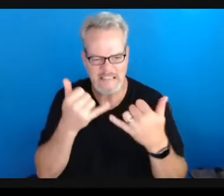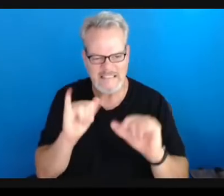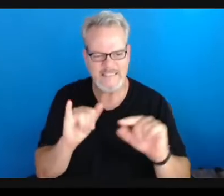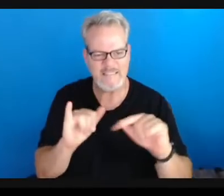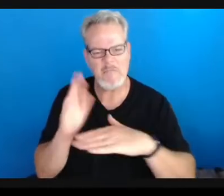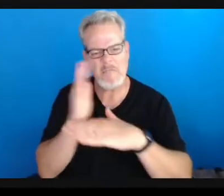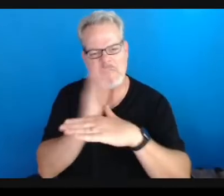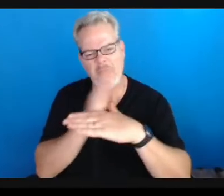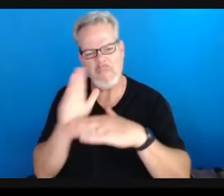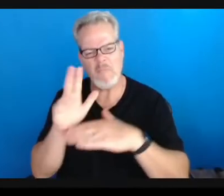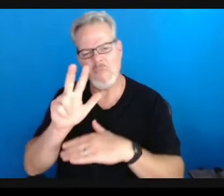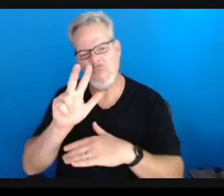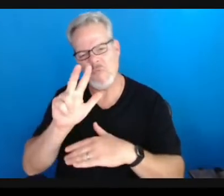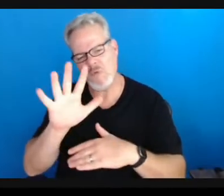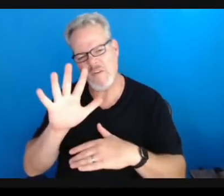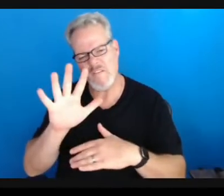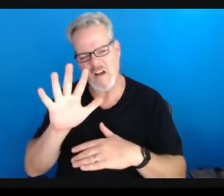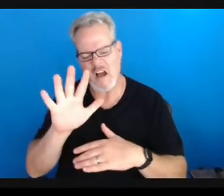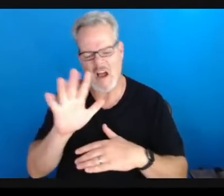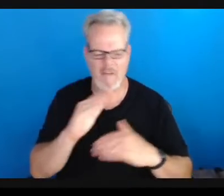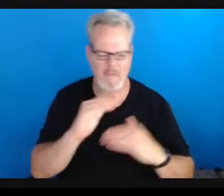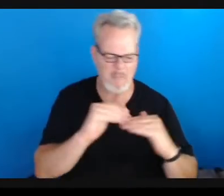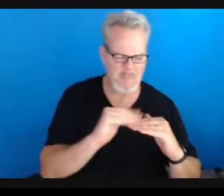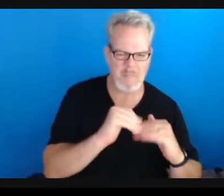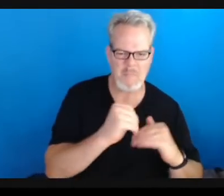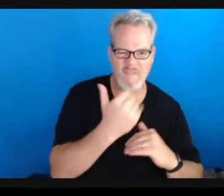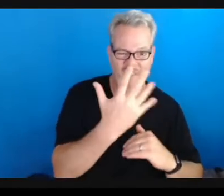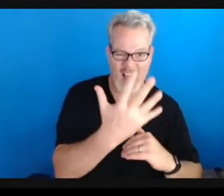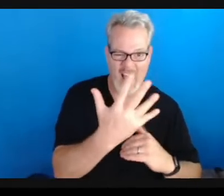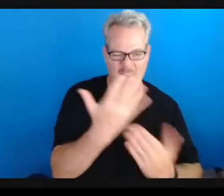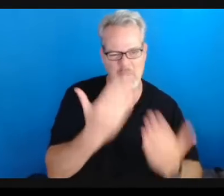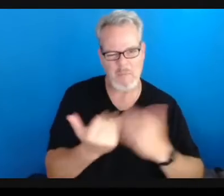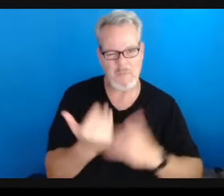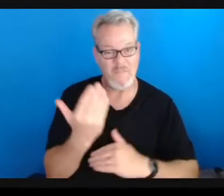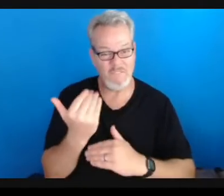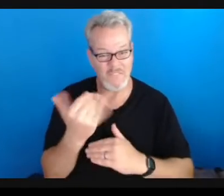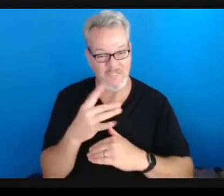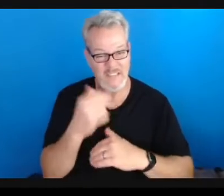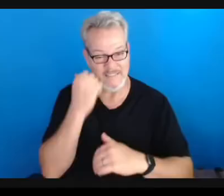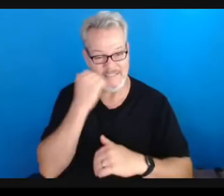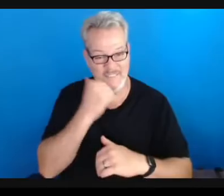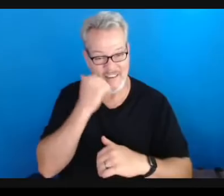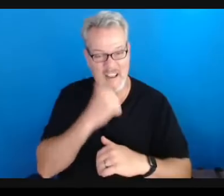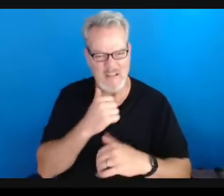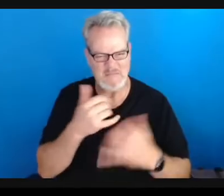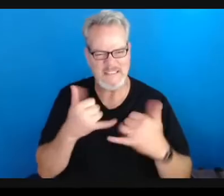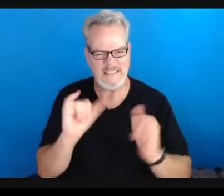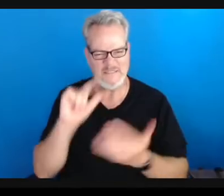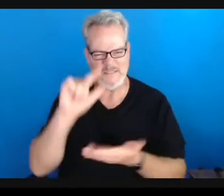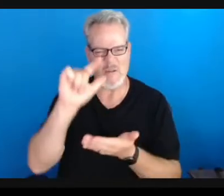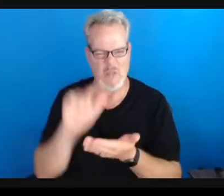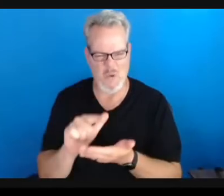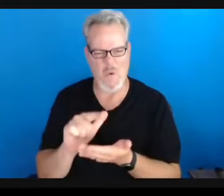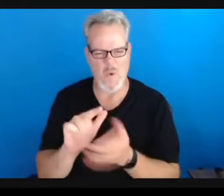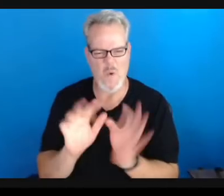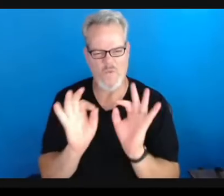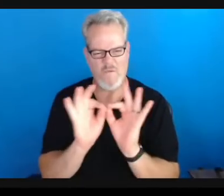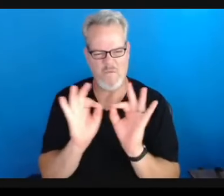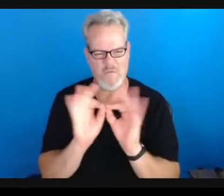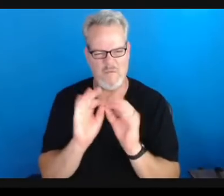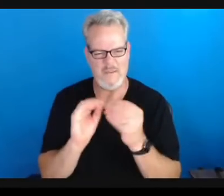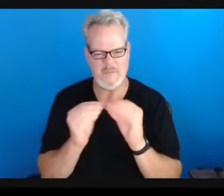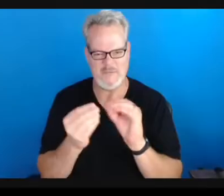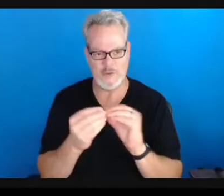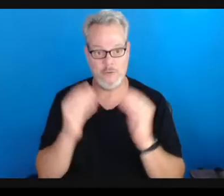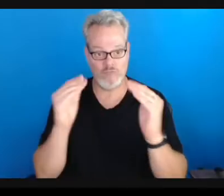35 and 5 earthquakes, or really 15 earthquakes per day there. So pretty low values, and kind